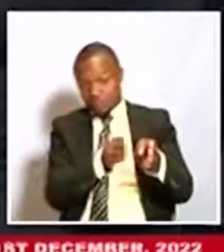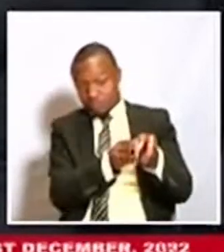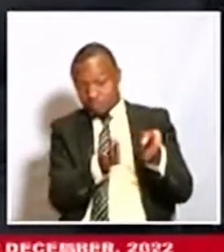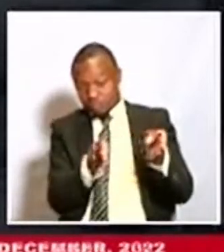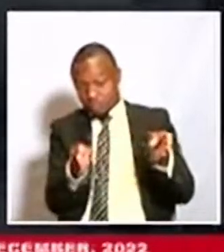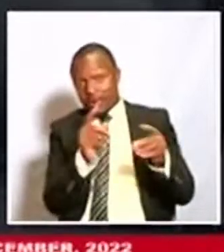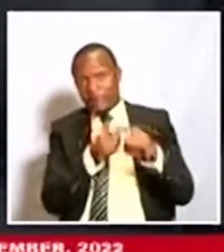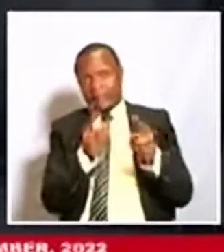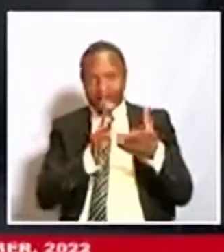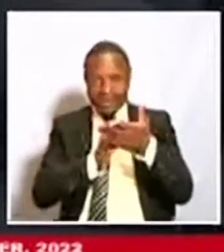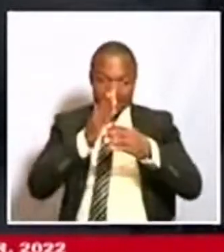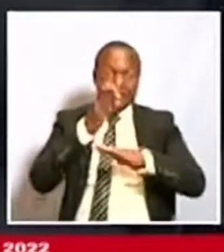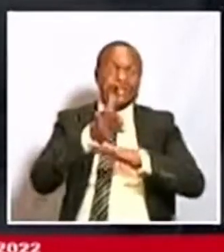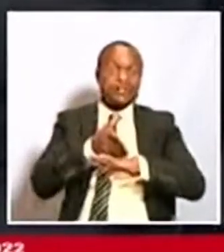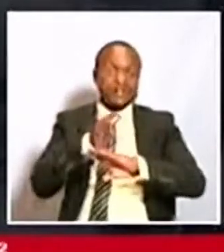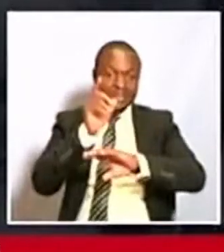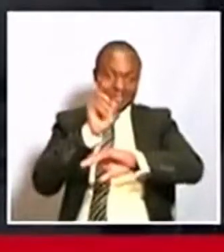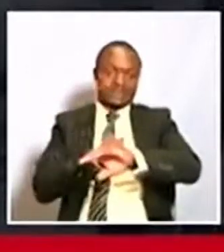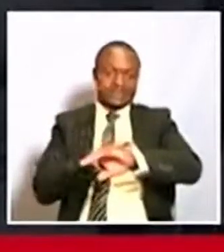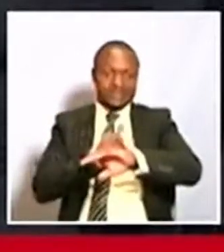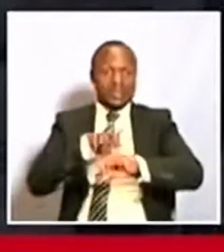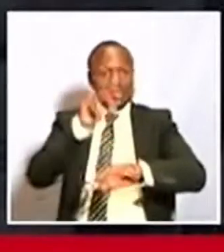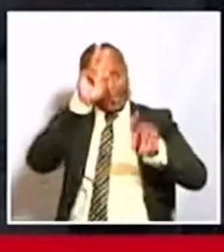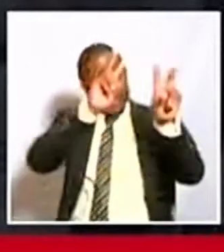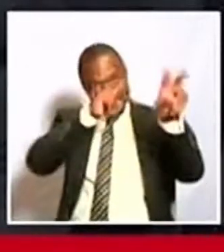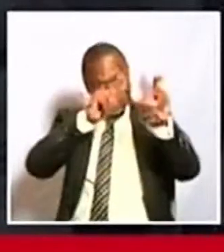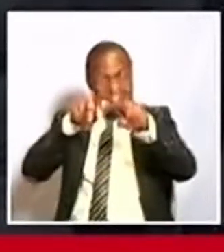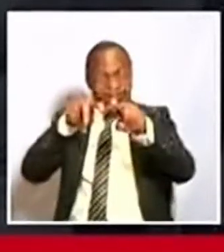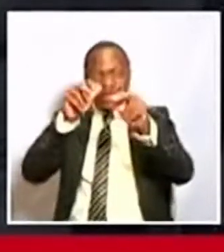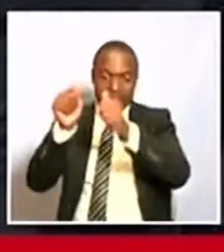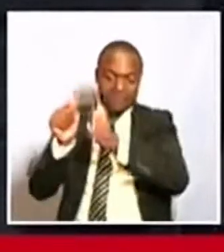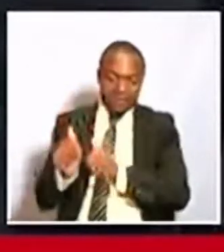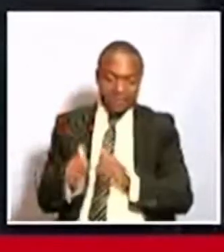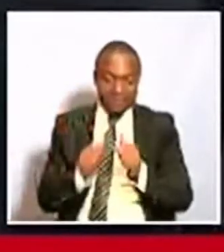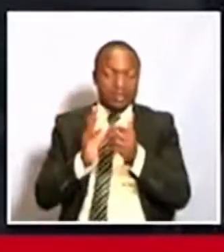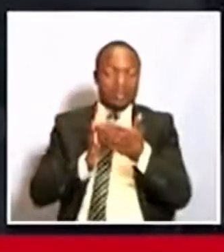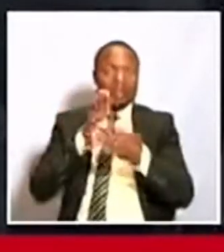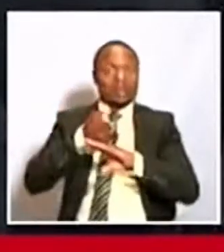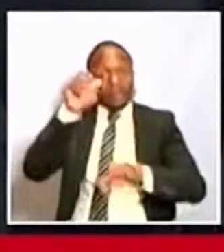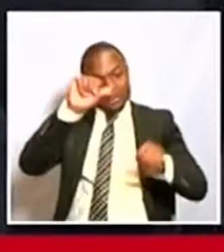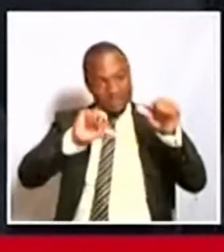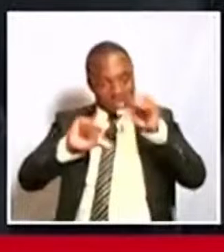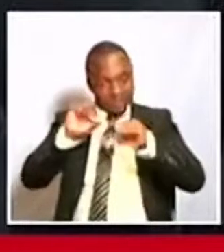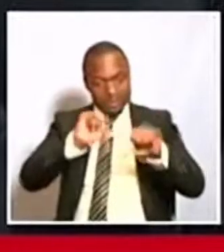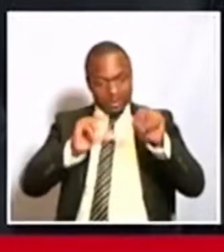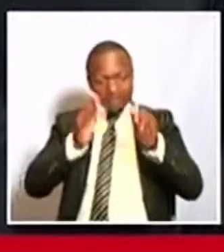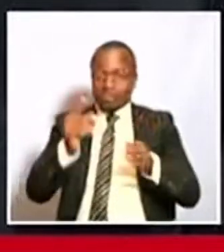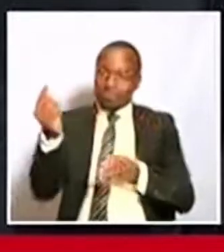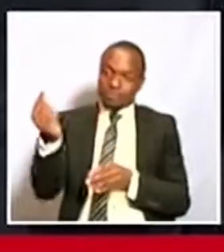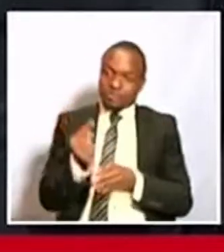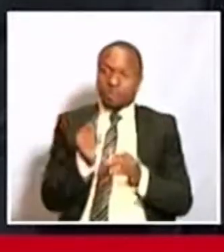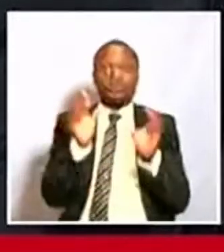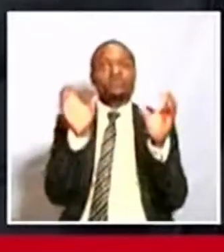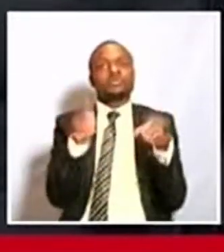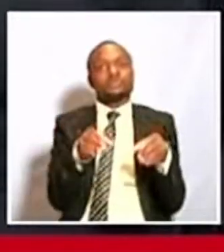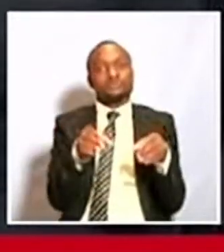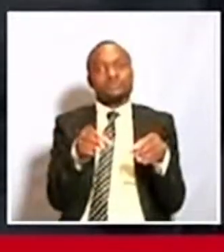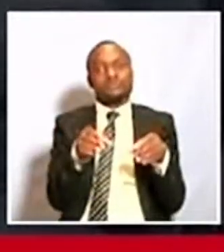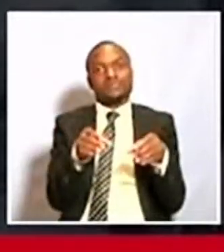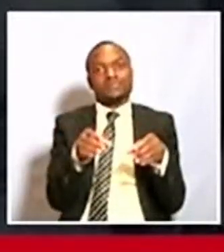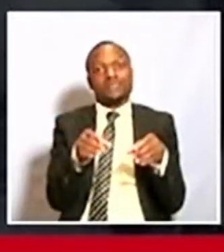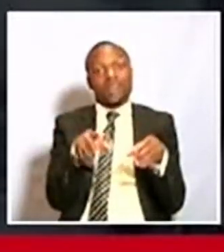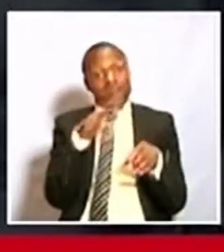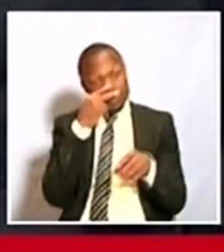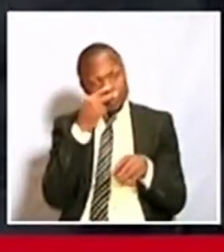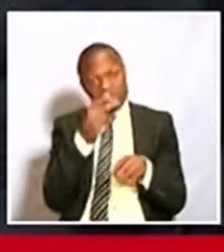But then after again doing monitoring activities, that is after now the auditors have passed to the council, we